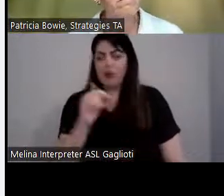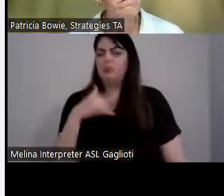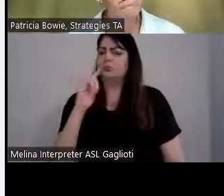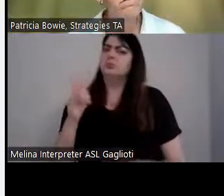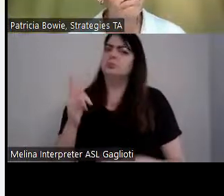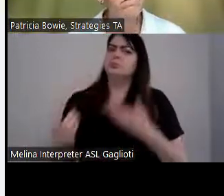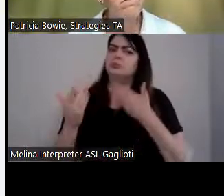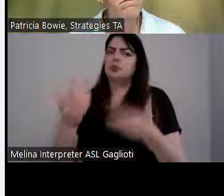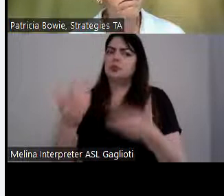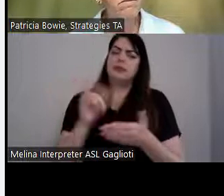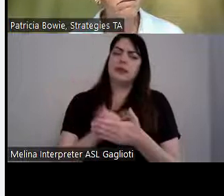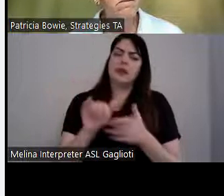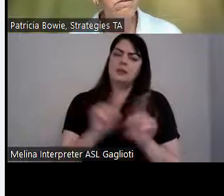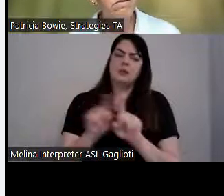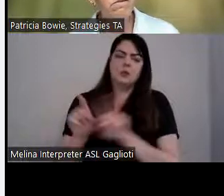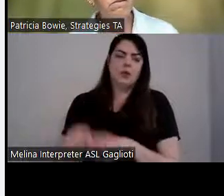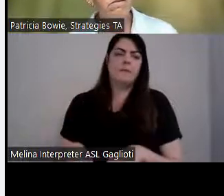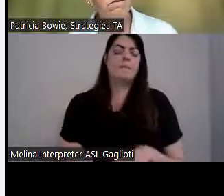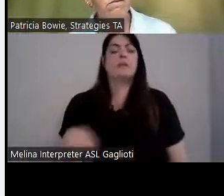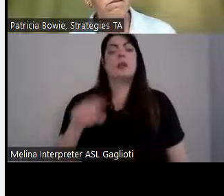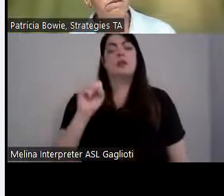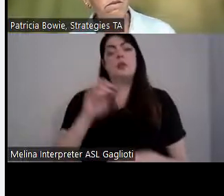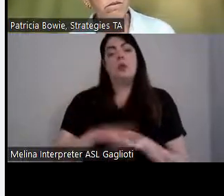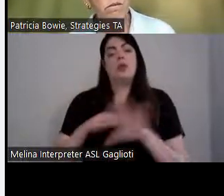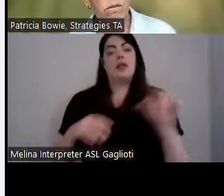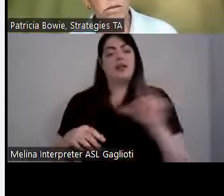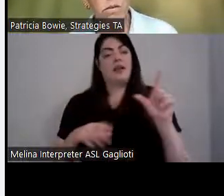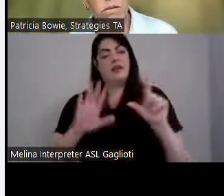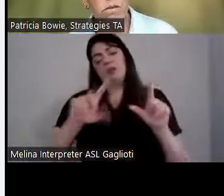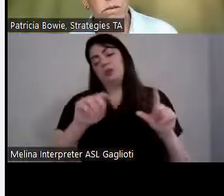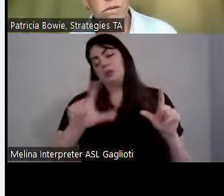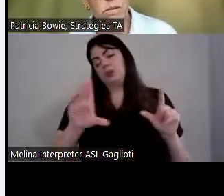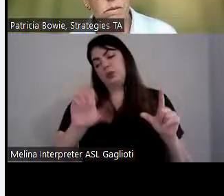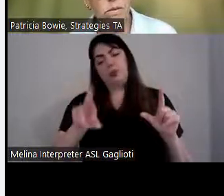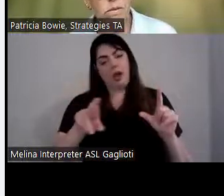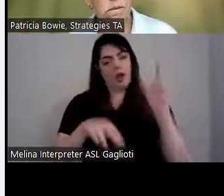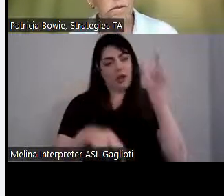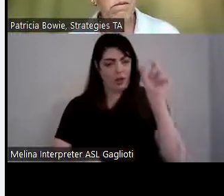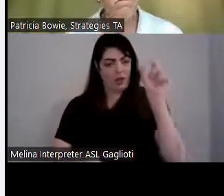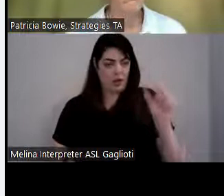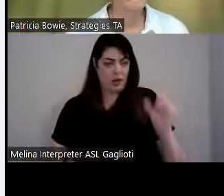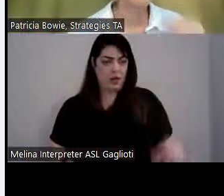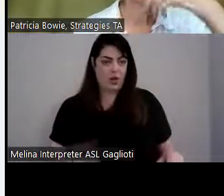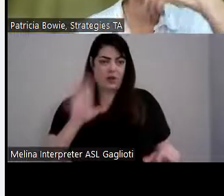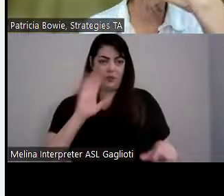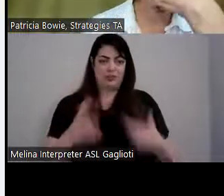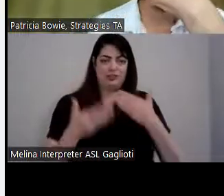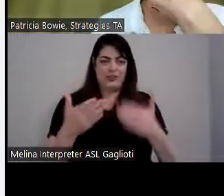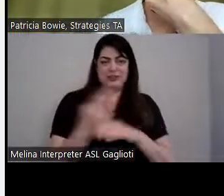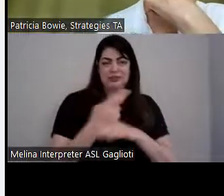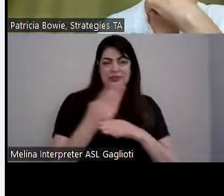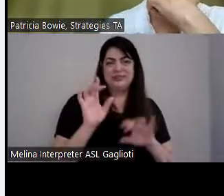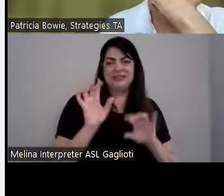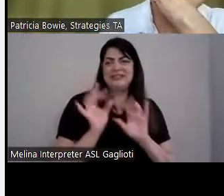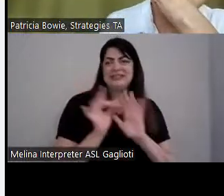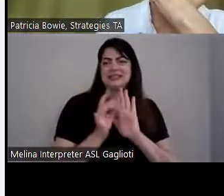suggest that as well. So on the left is your toolbar, and I would just suggest using the sticky notes to make it simple if this is